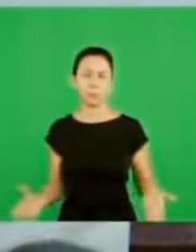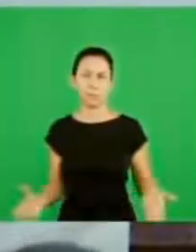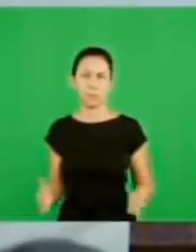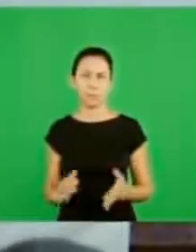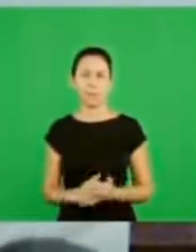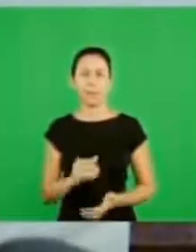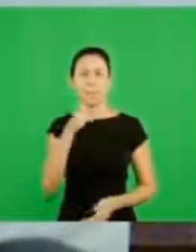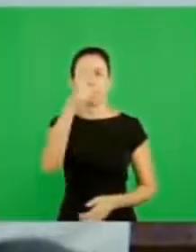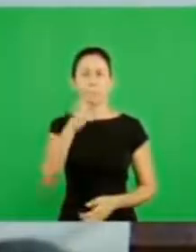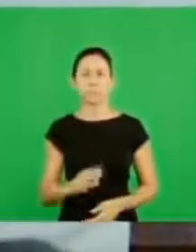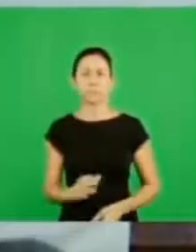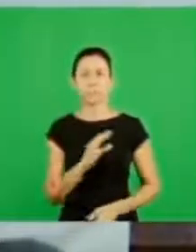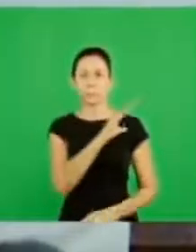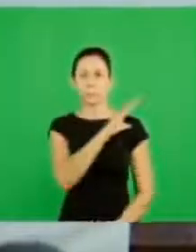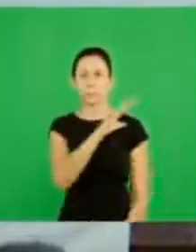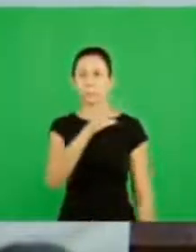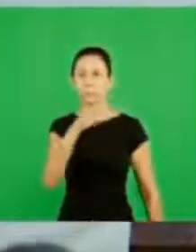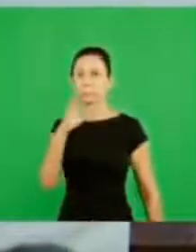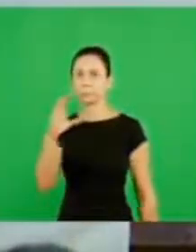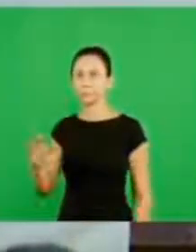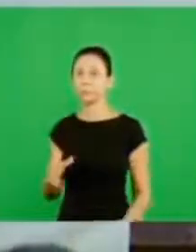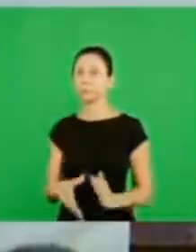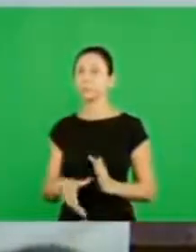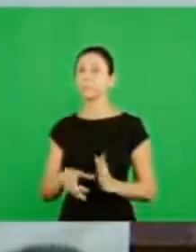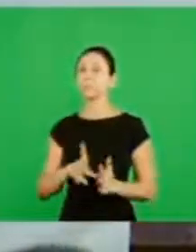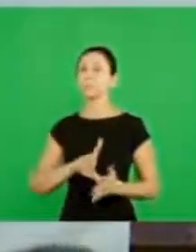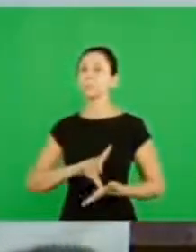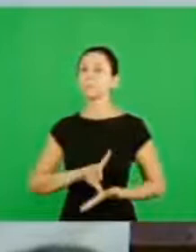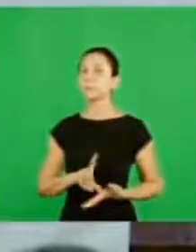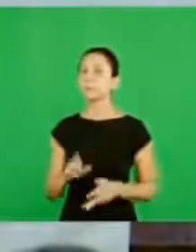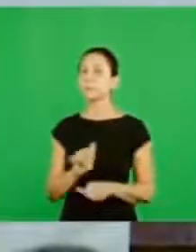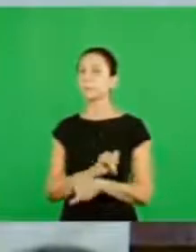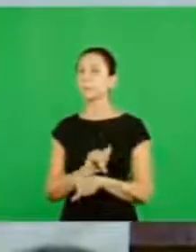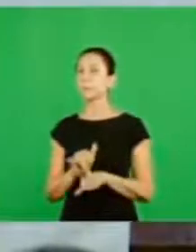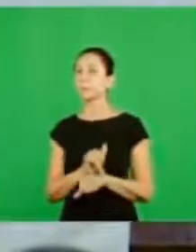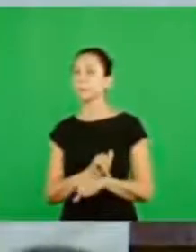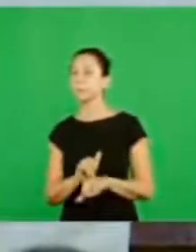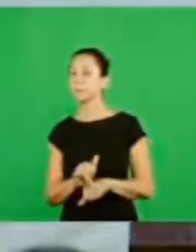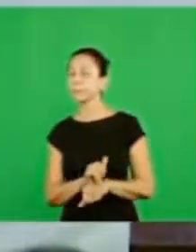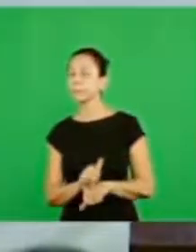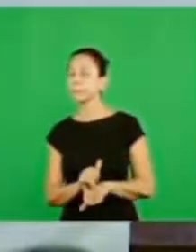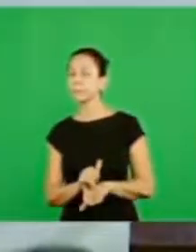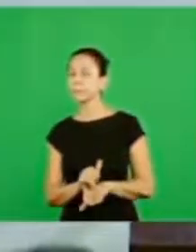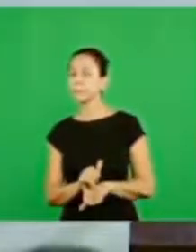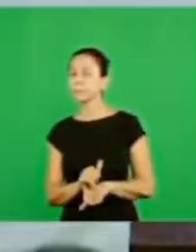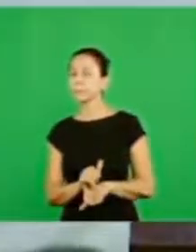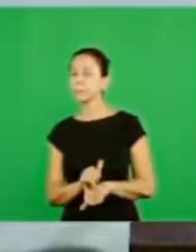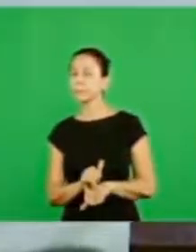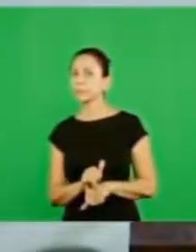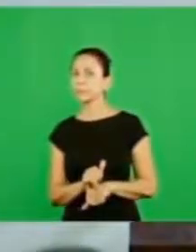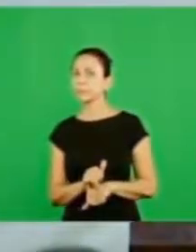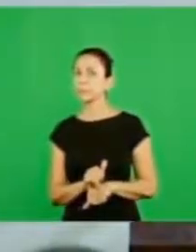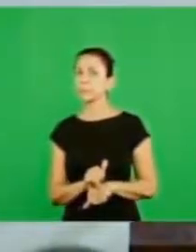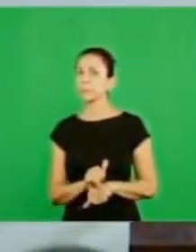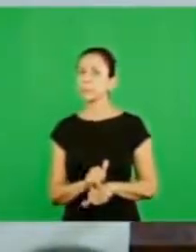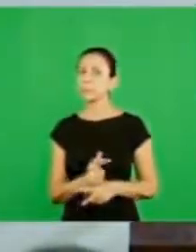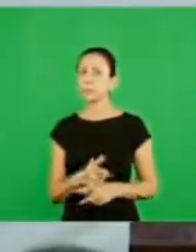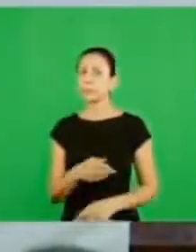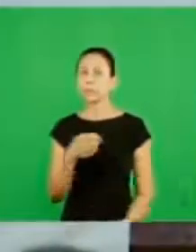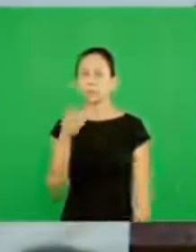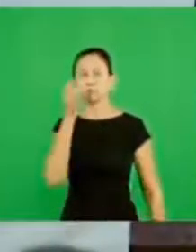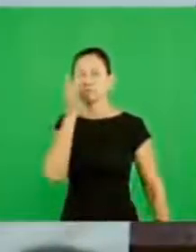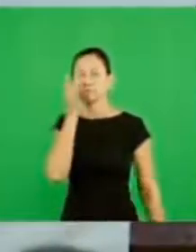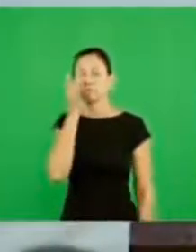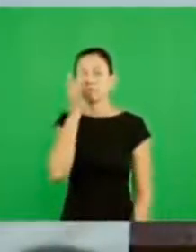began to disappear and had disappeared. The Catholic Church, the Roman Catholic Church, tried to